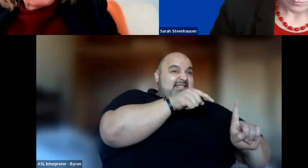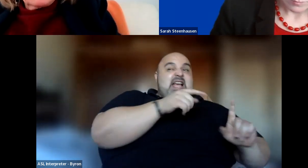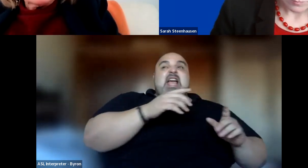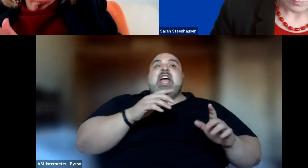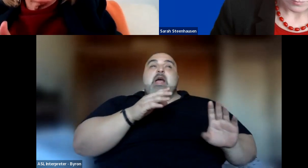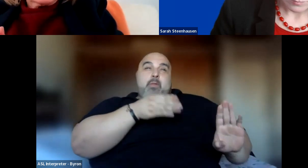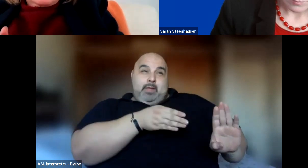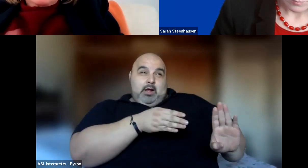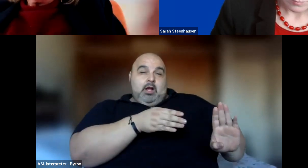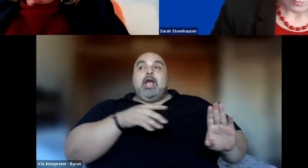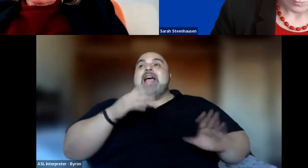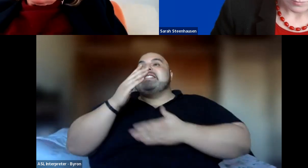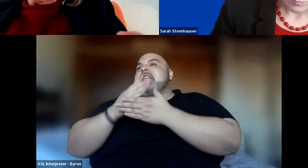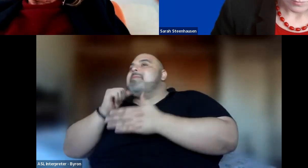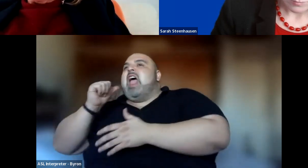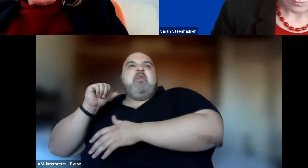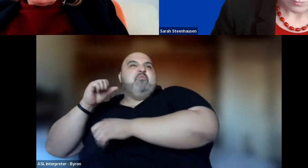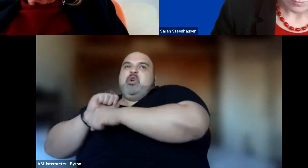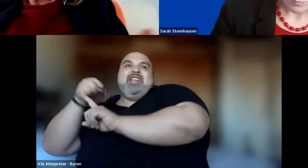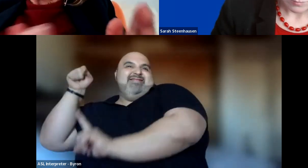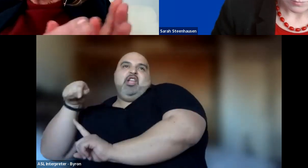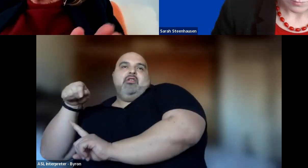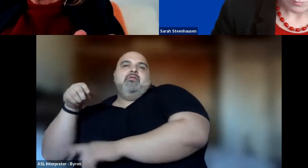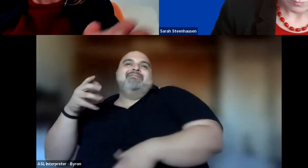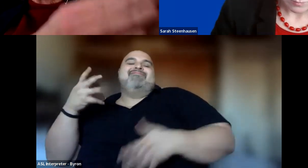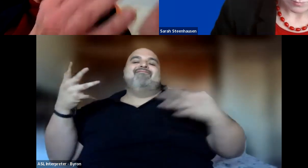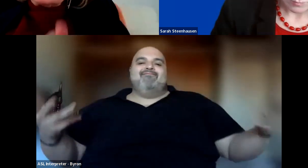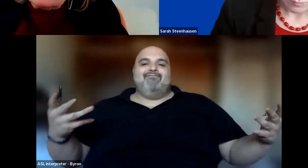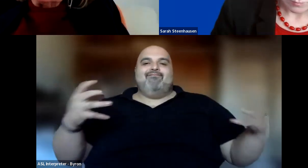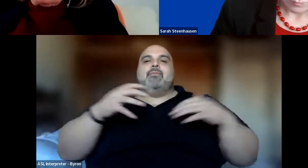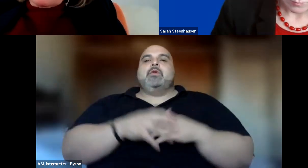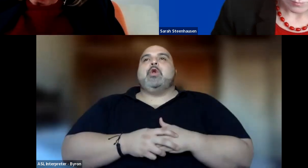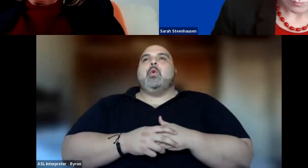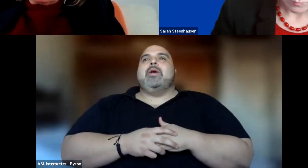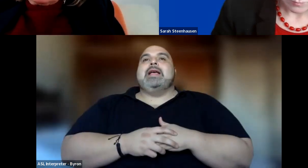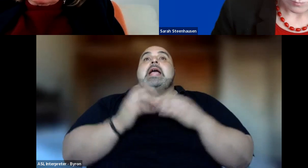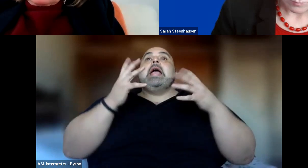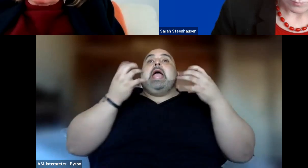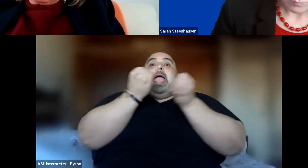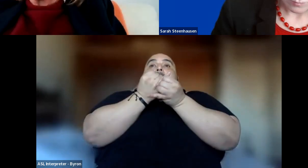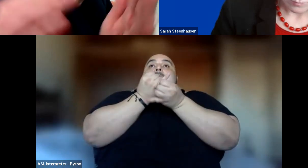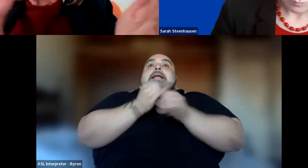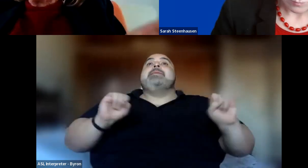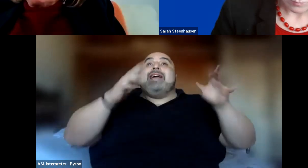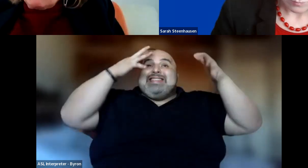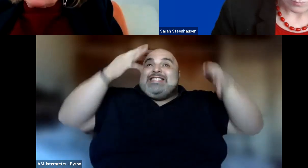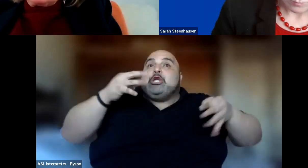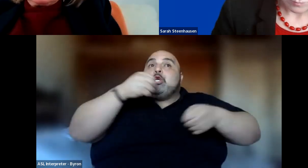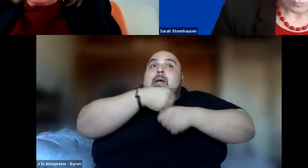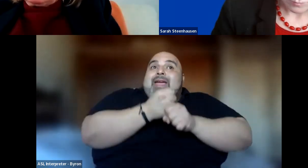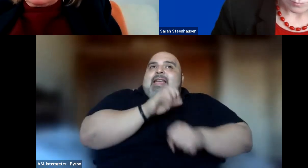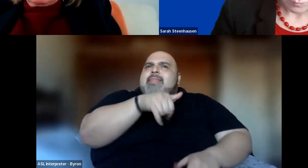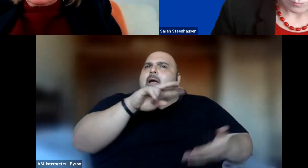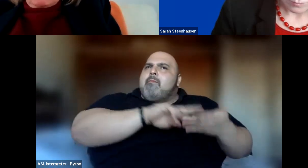at other points. So I sort of talk about, like, what does independent decision-making mean? What does